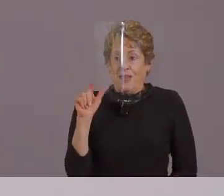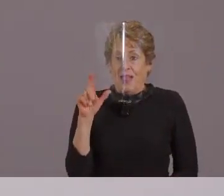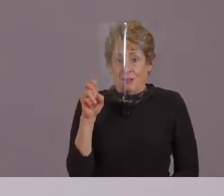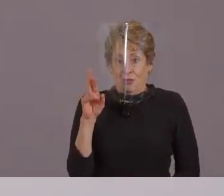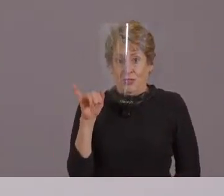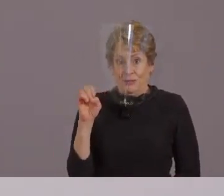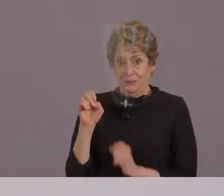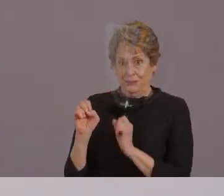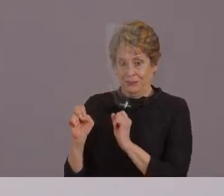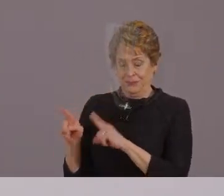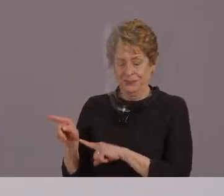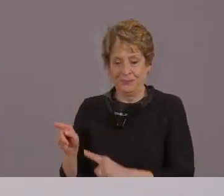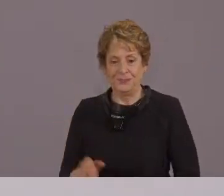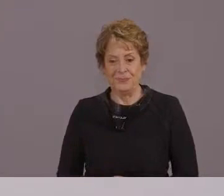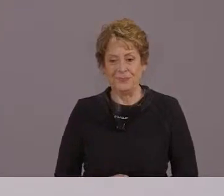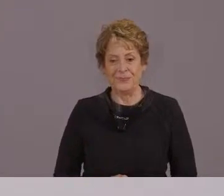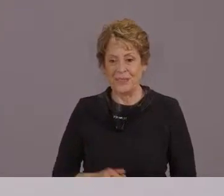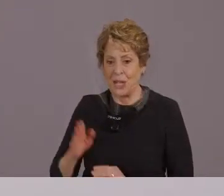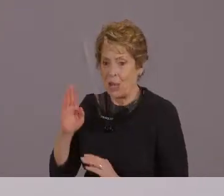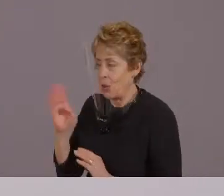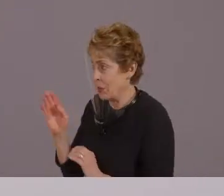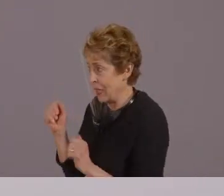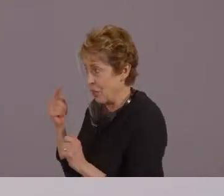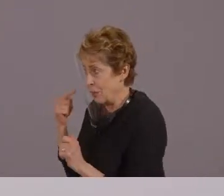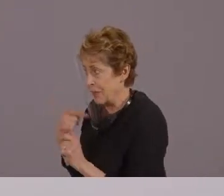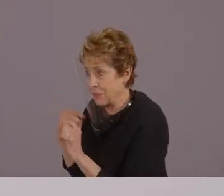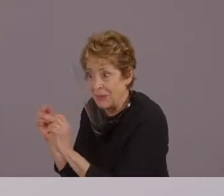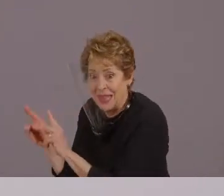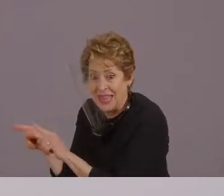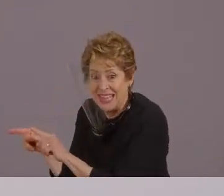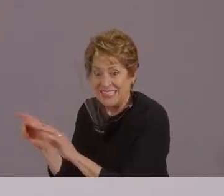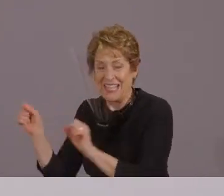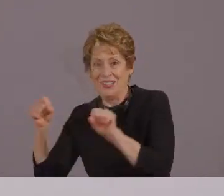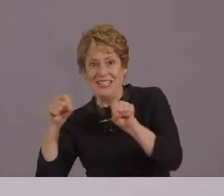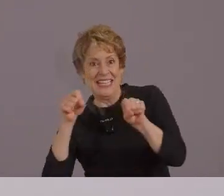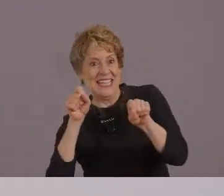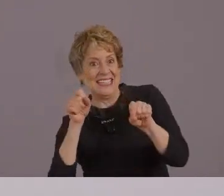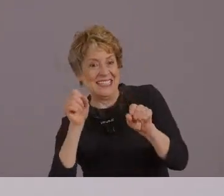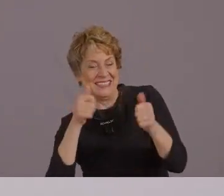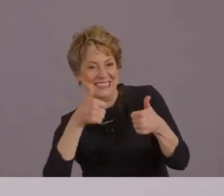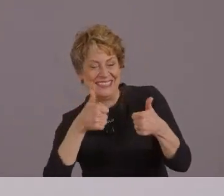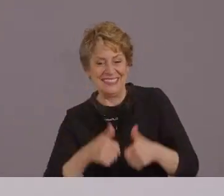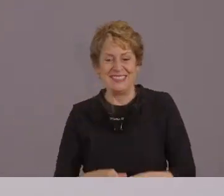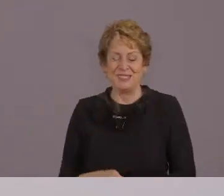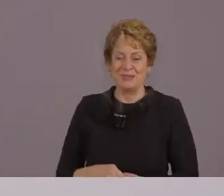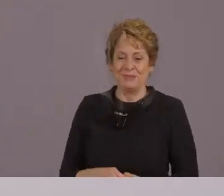There you go. Hello. Hi. Okay, now I can hear you. Hi, Dr. Chris. Thank you.